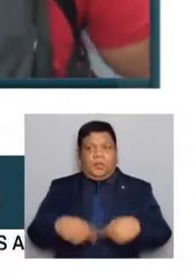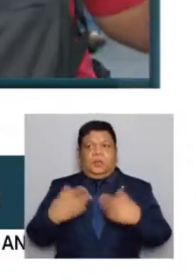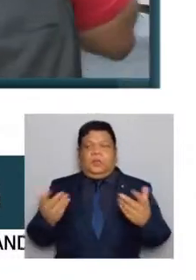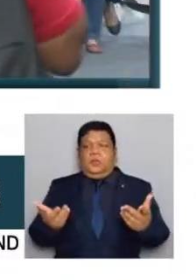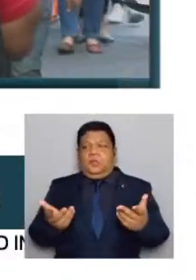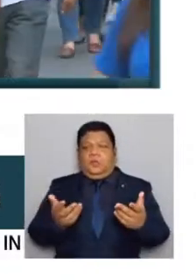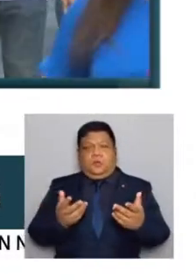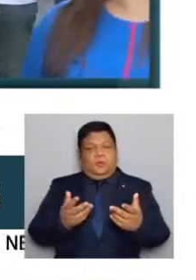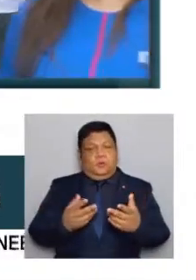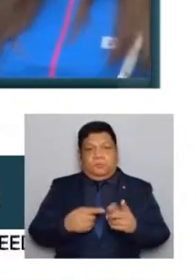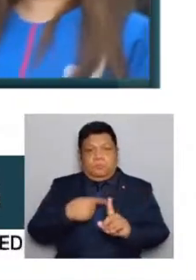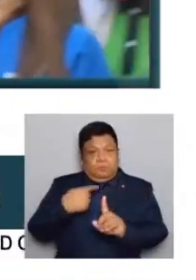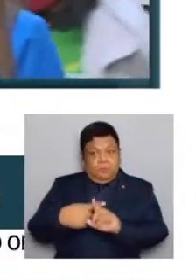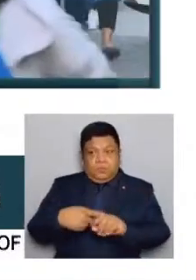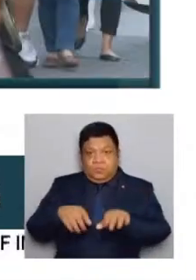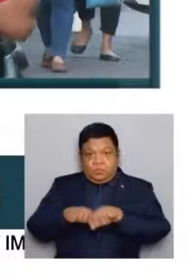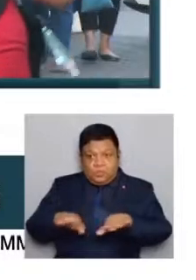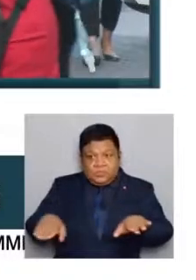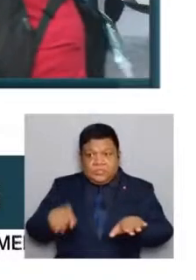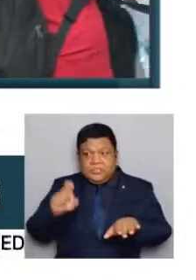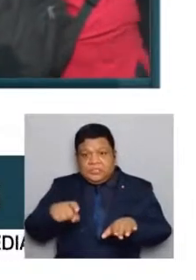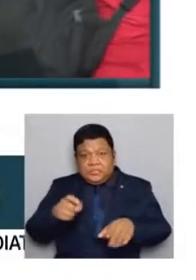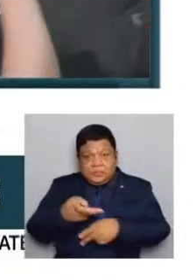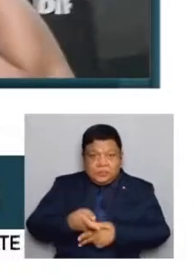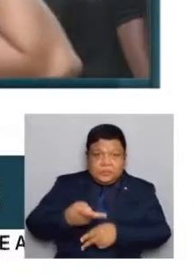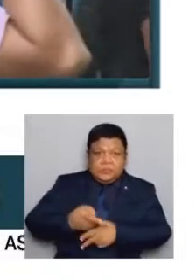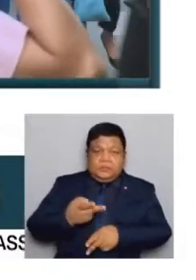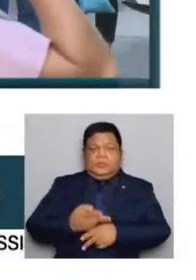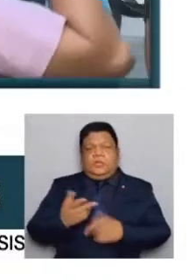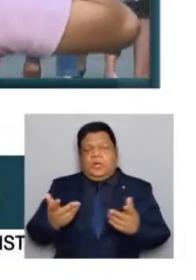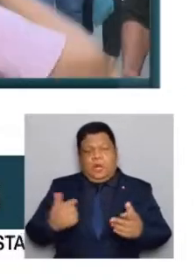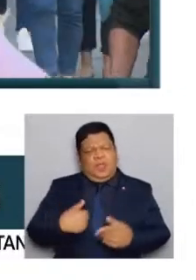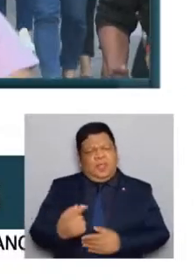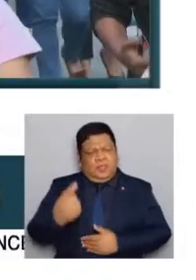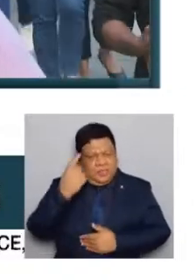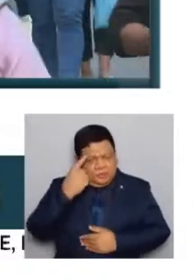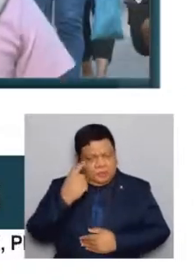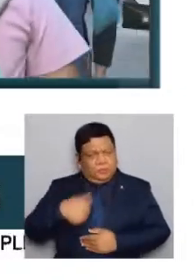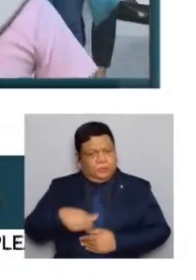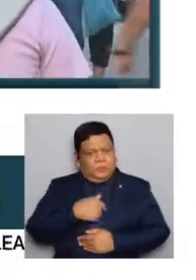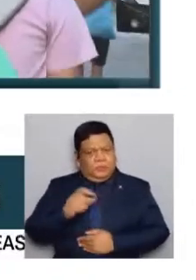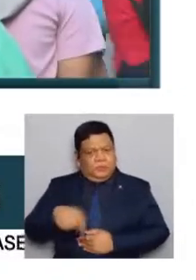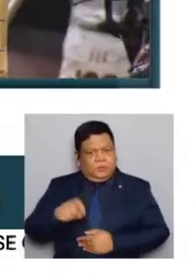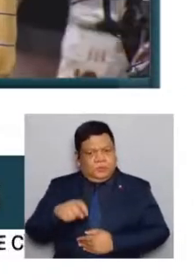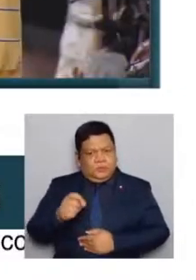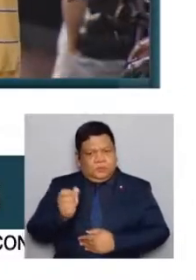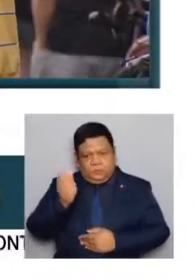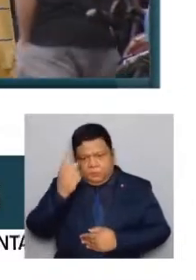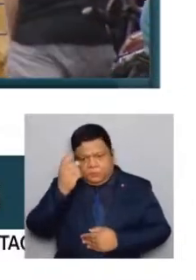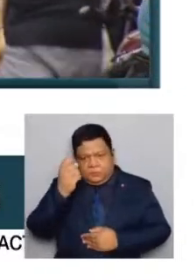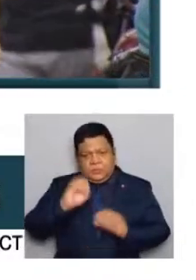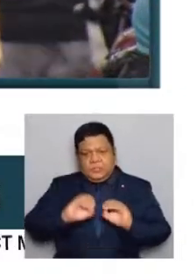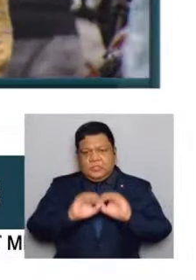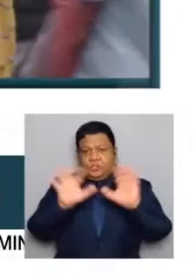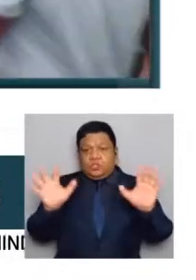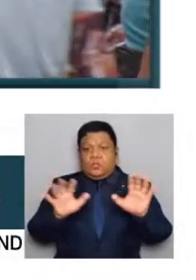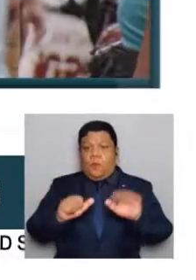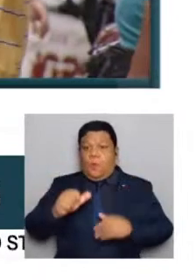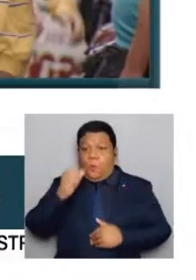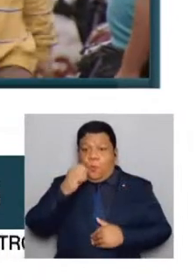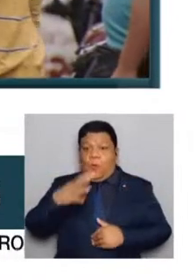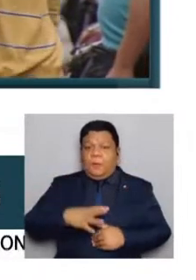their health and you know, the children that they need to care for. I think what we need to understand is women